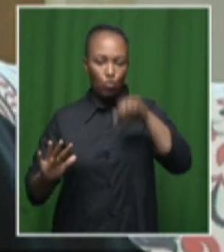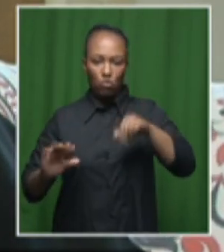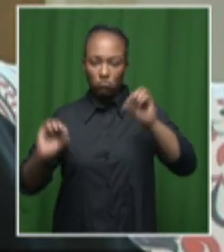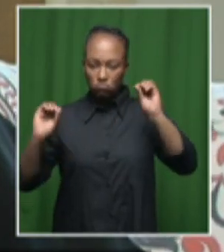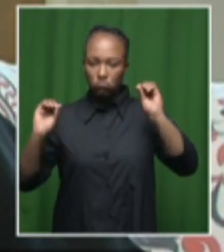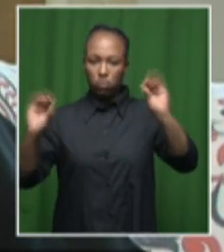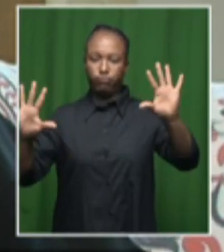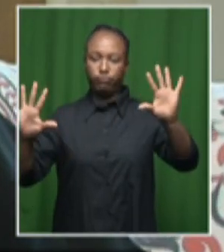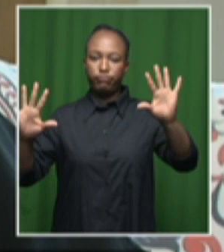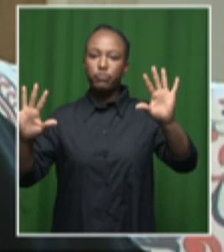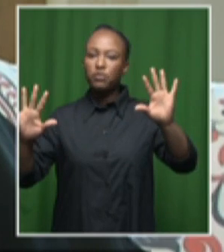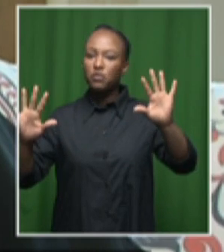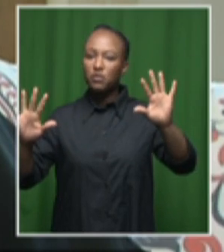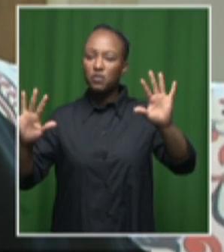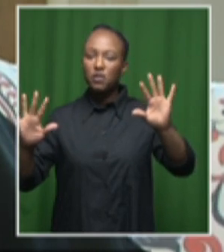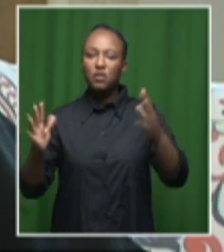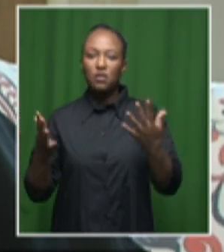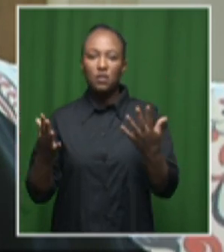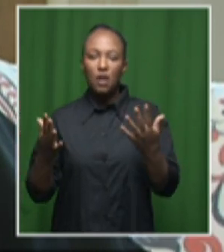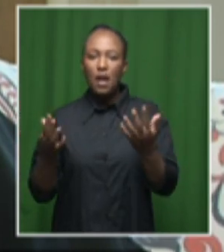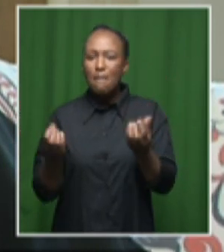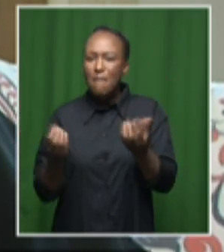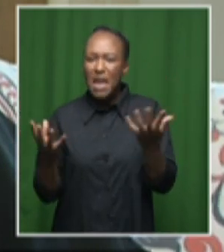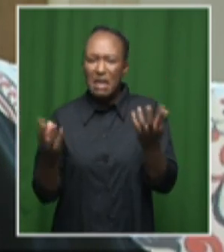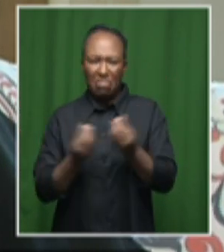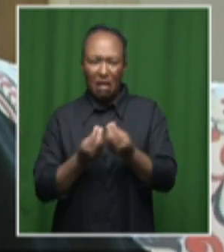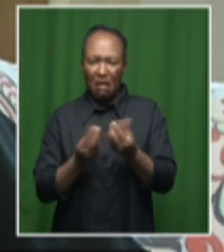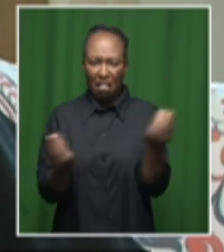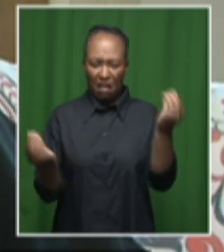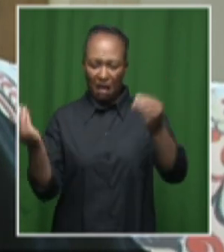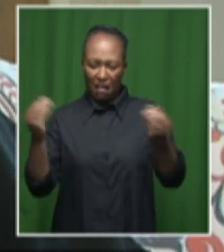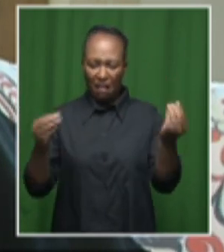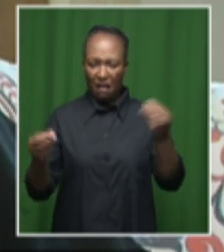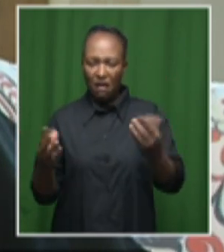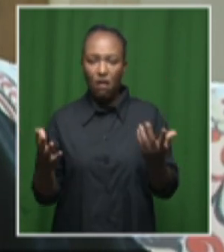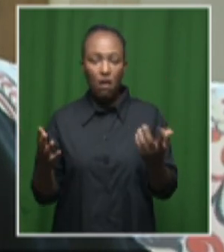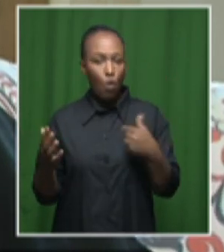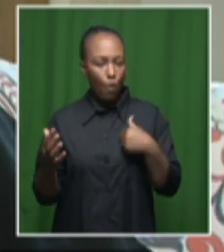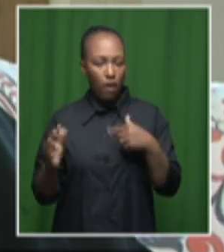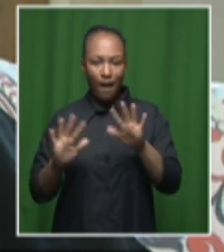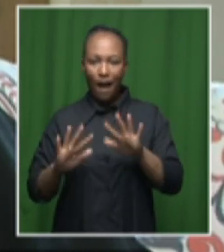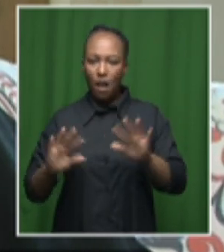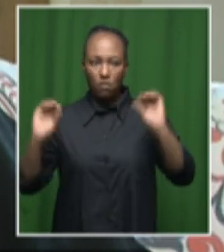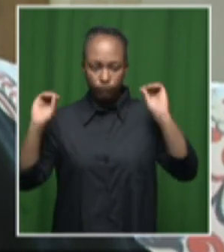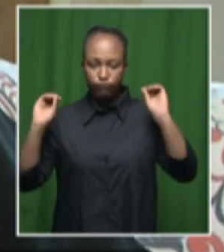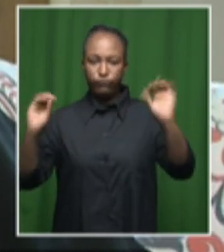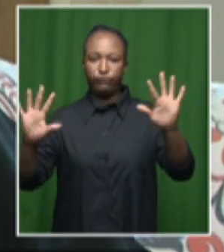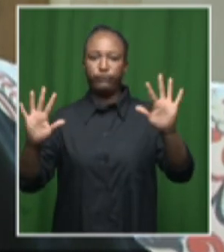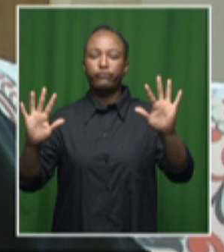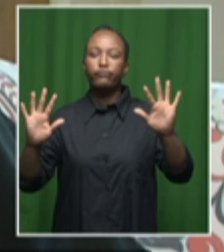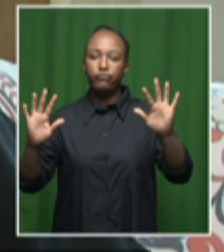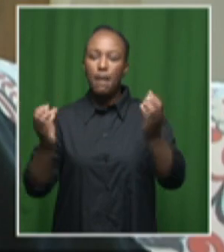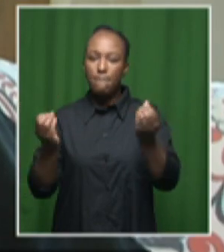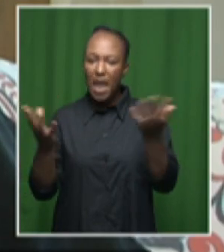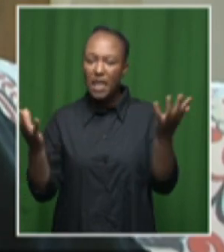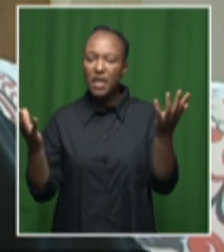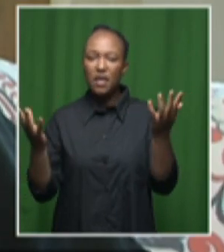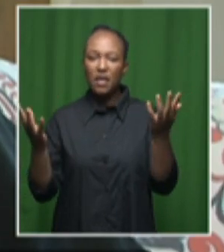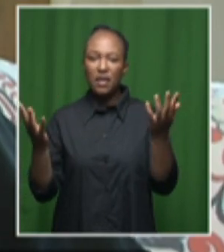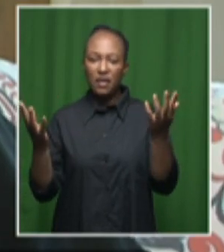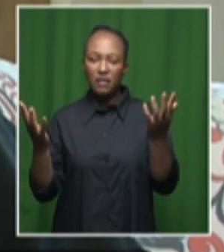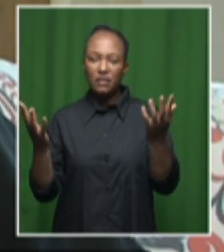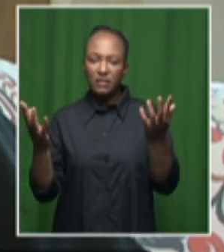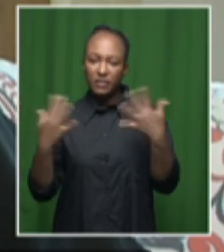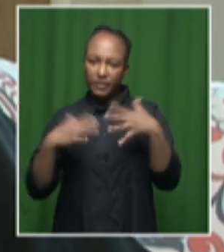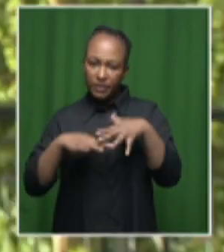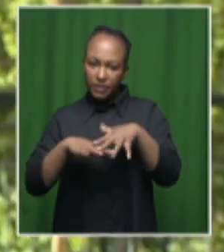It's not too minimalistic. We play around with a lot of colors. So yeah, it's a streetwear